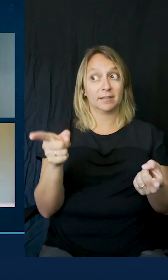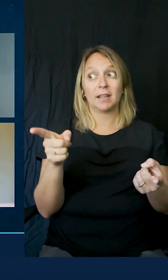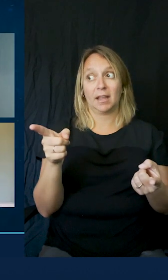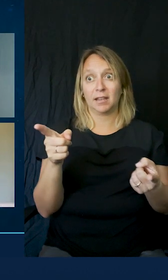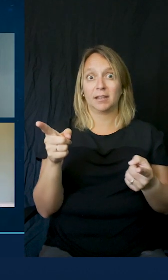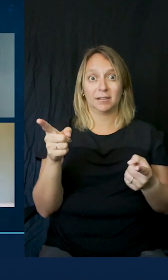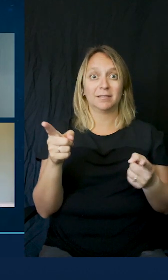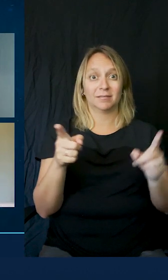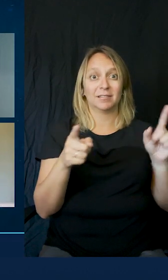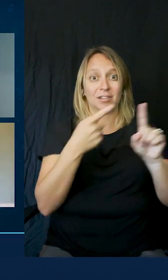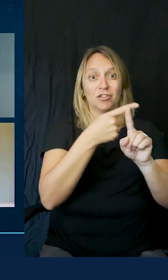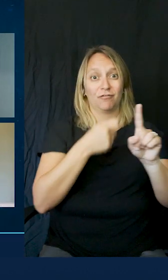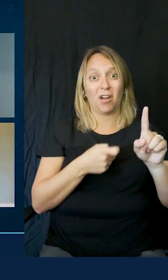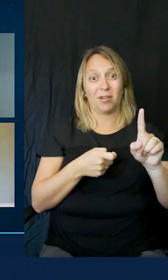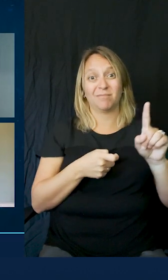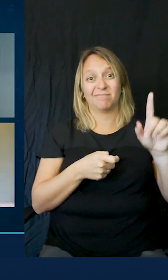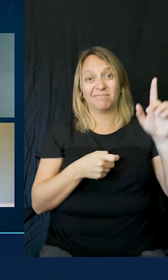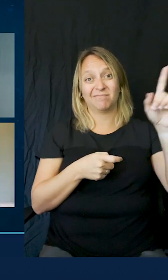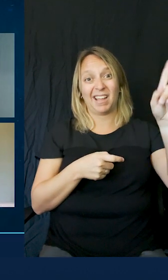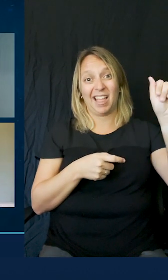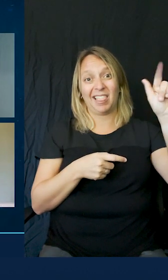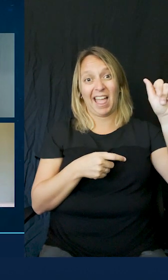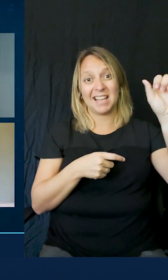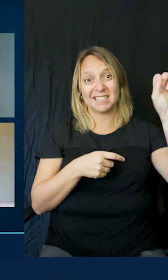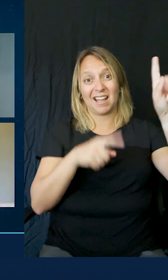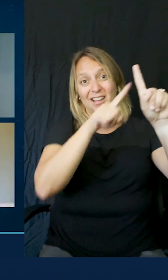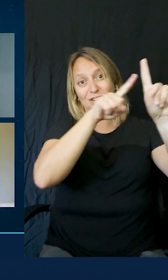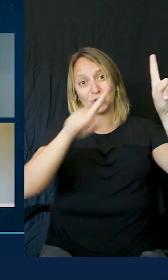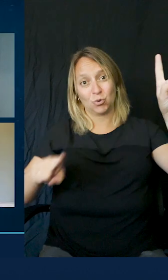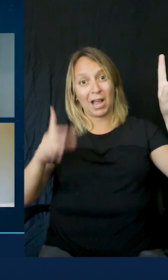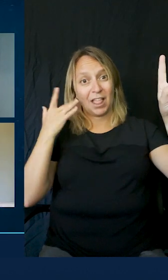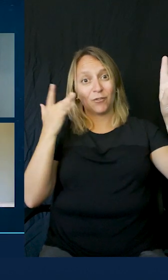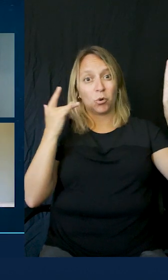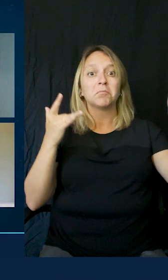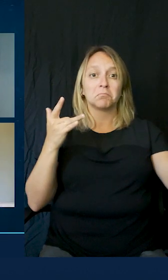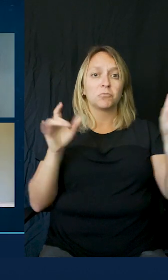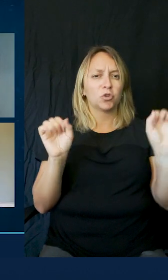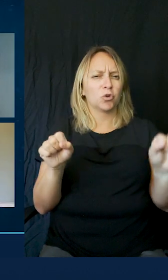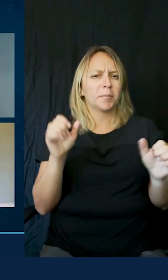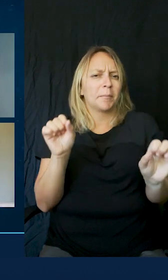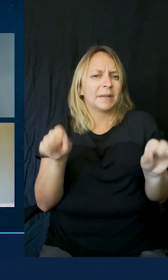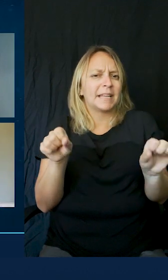down to California, there must be at least a shot. Yeah, for sure. Okay.